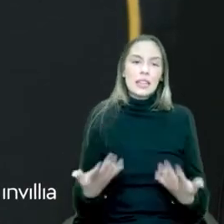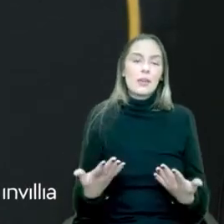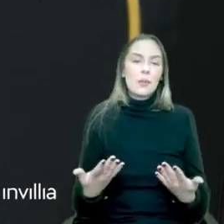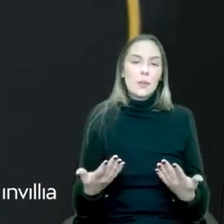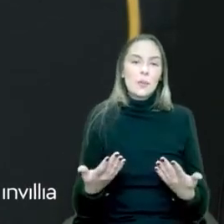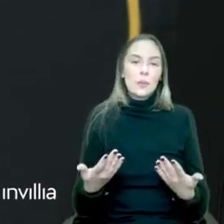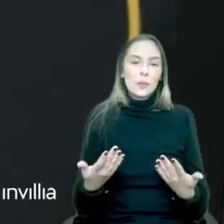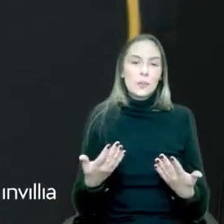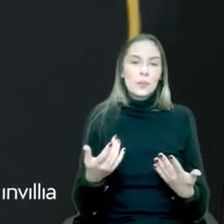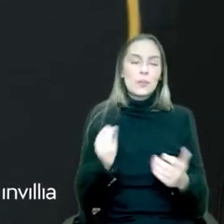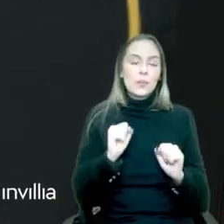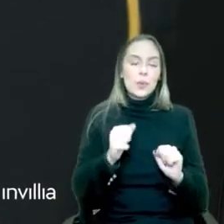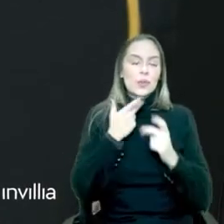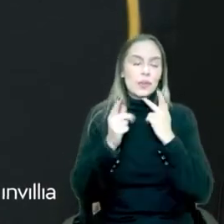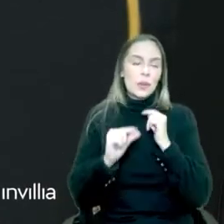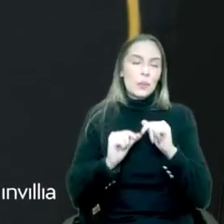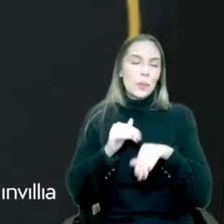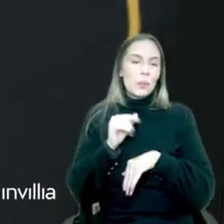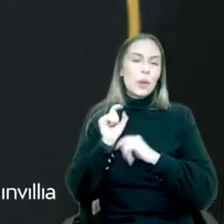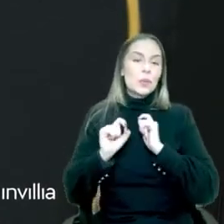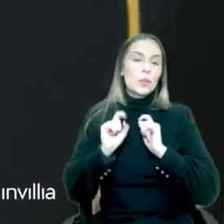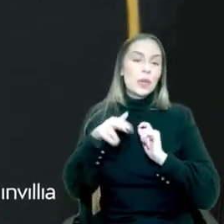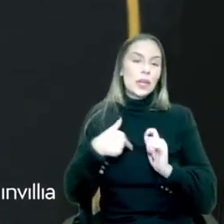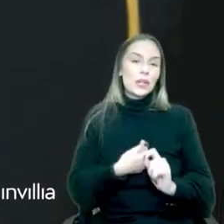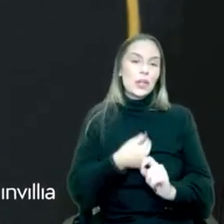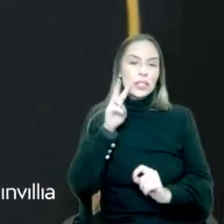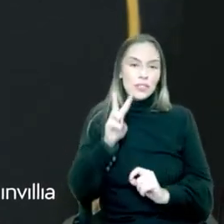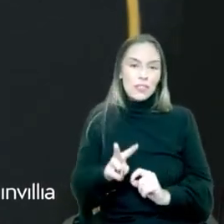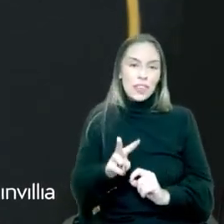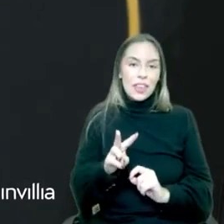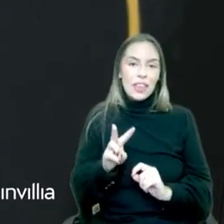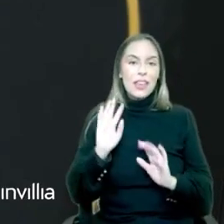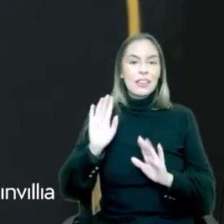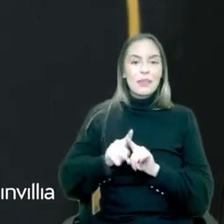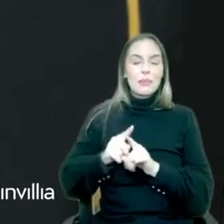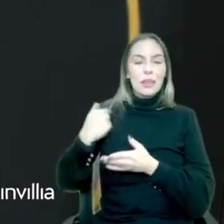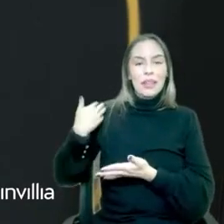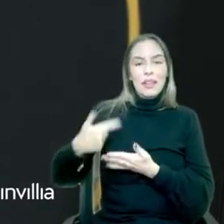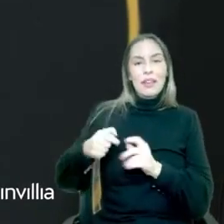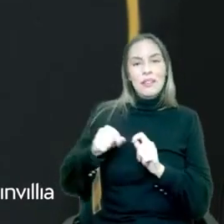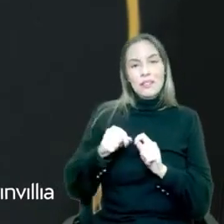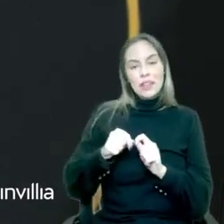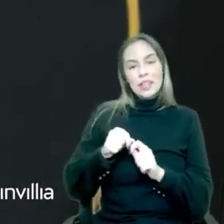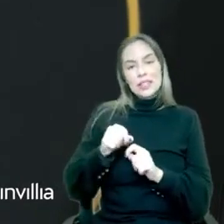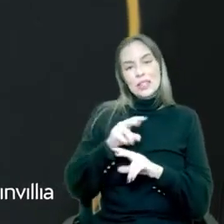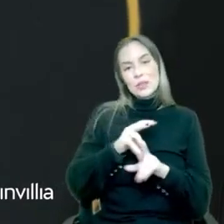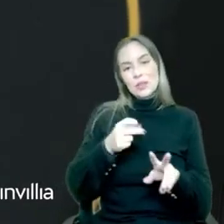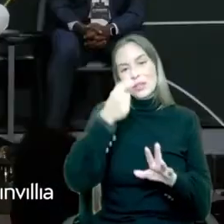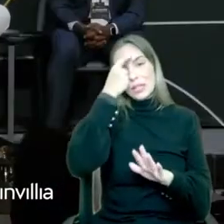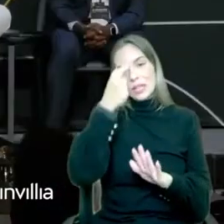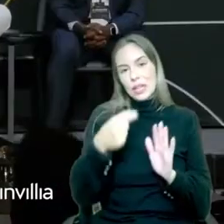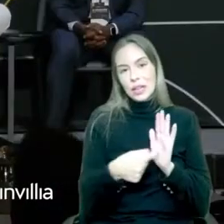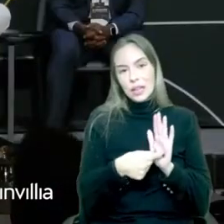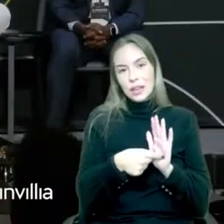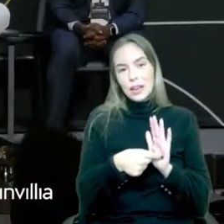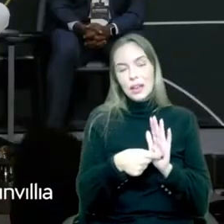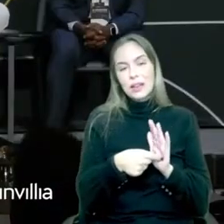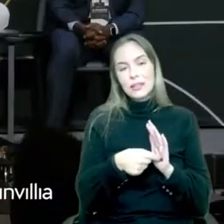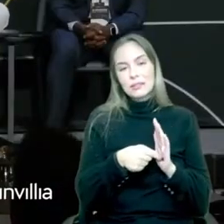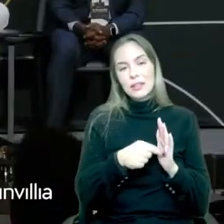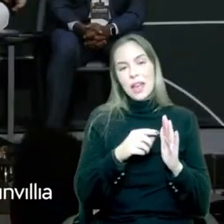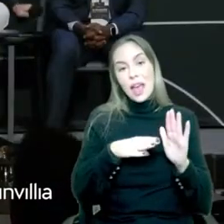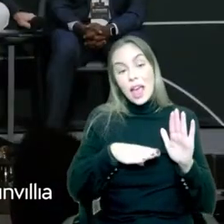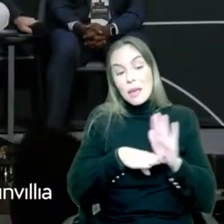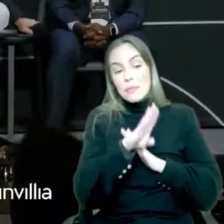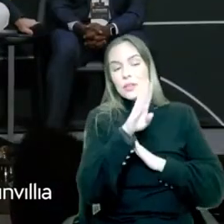more about what we are seeing and what we have done within AI and other emerging technologies. Great, thank